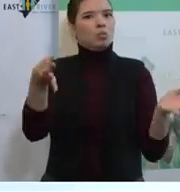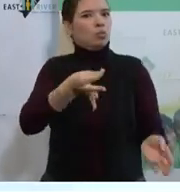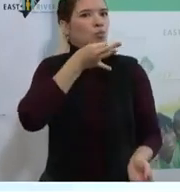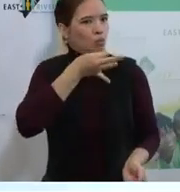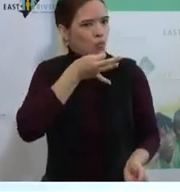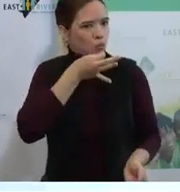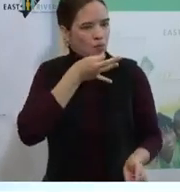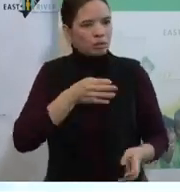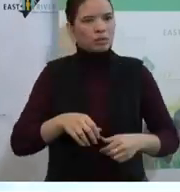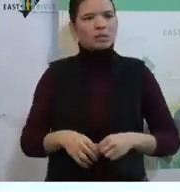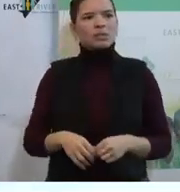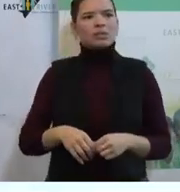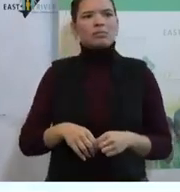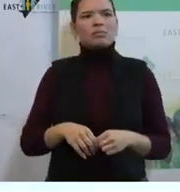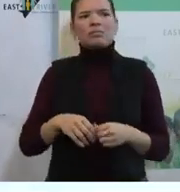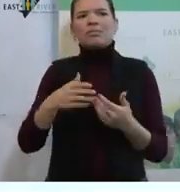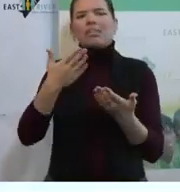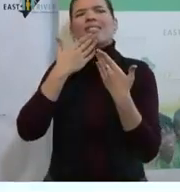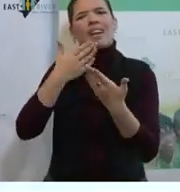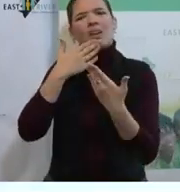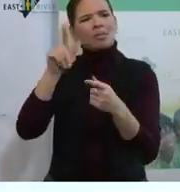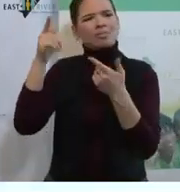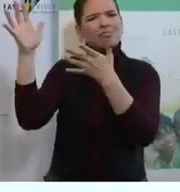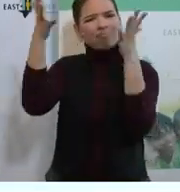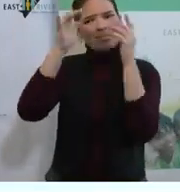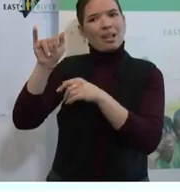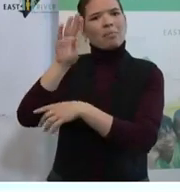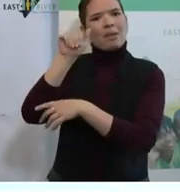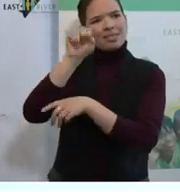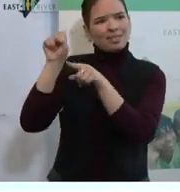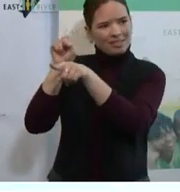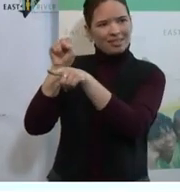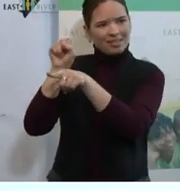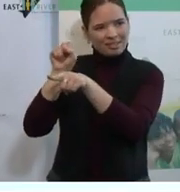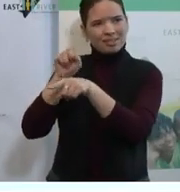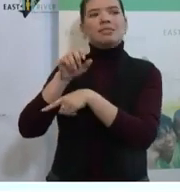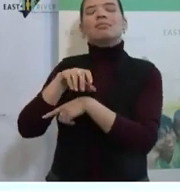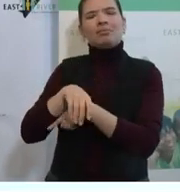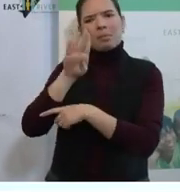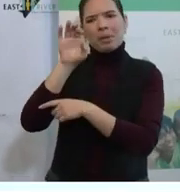round of applause and appreciation for all the work that she